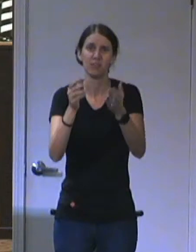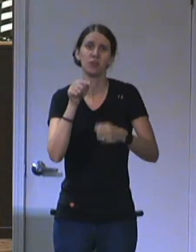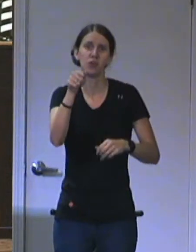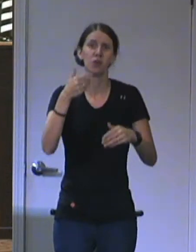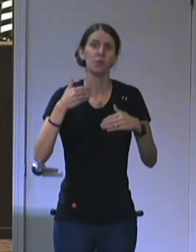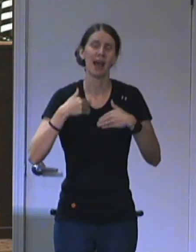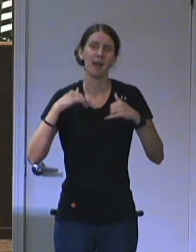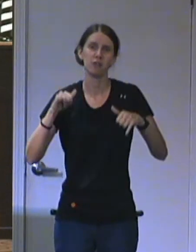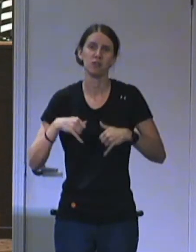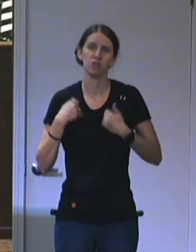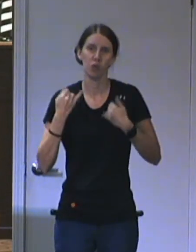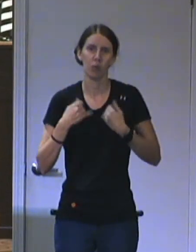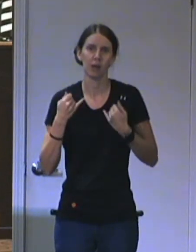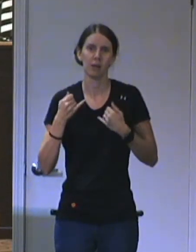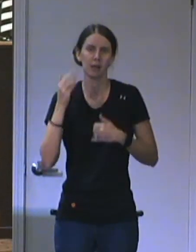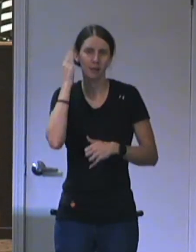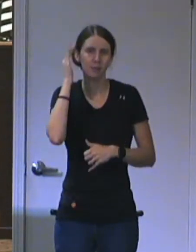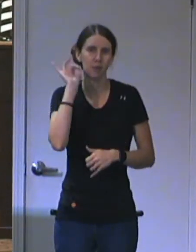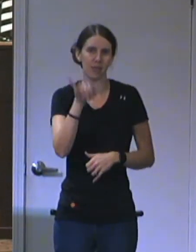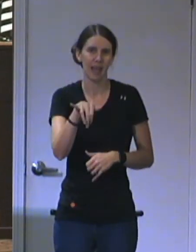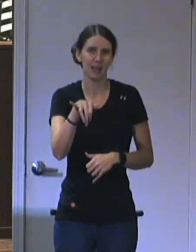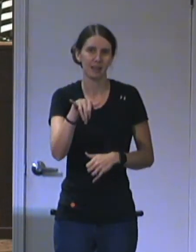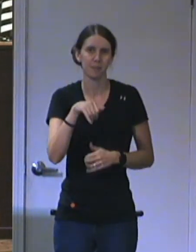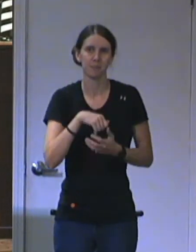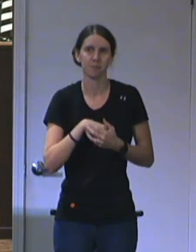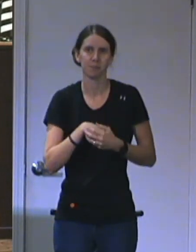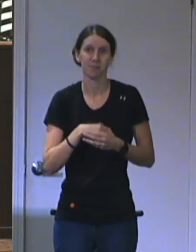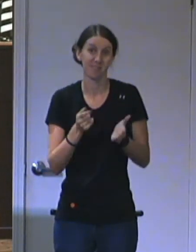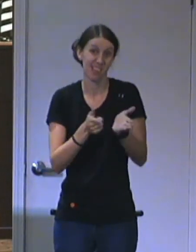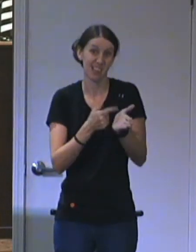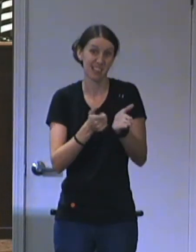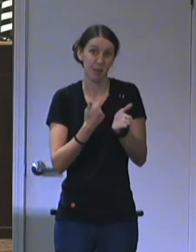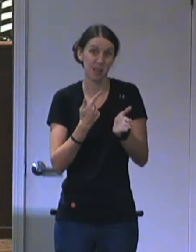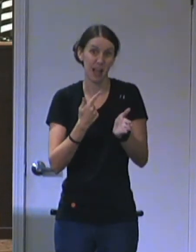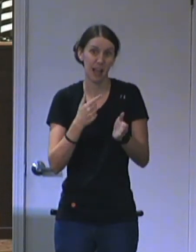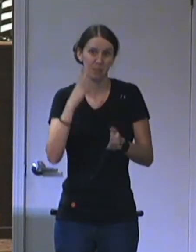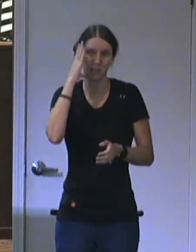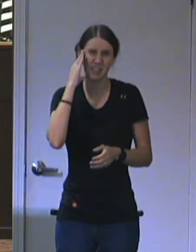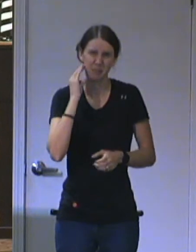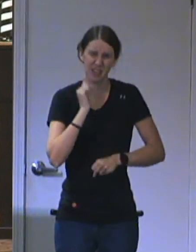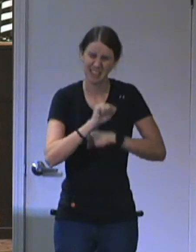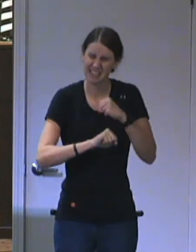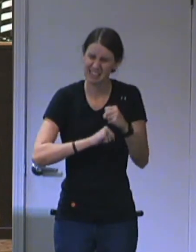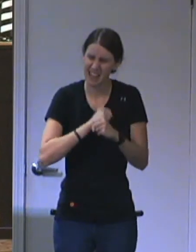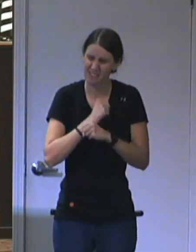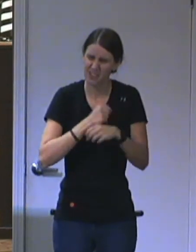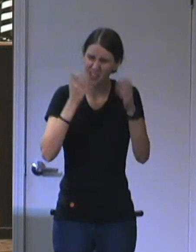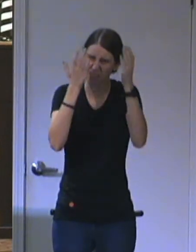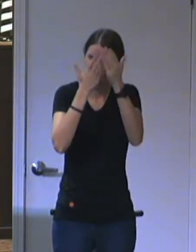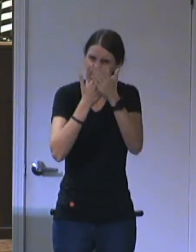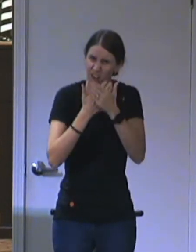life. Know that. Sometimes in your dark times,